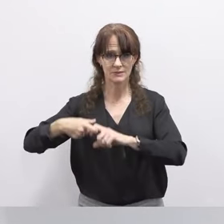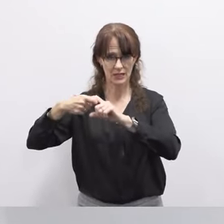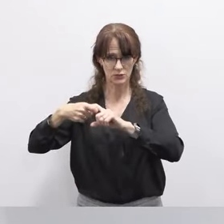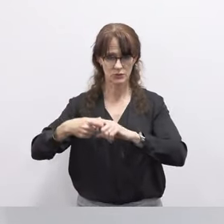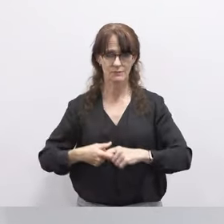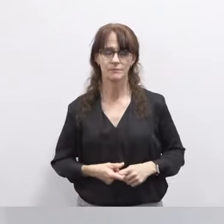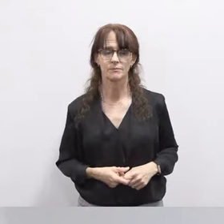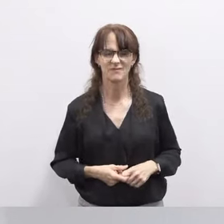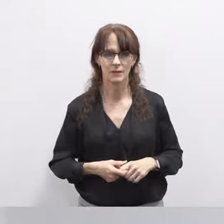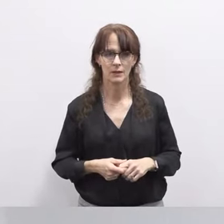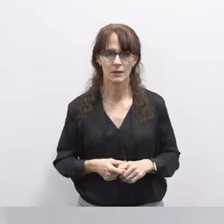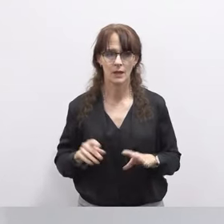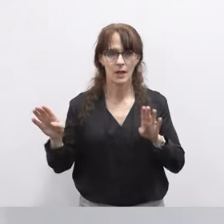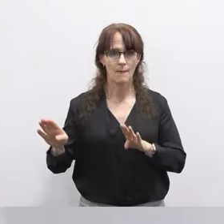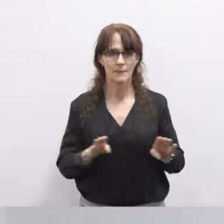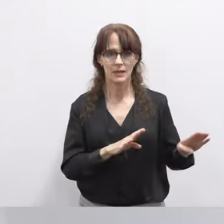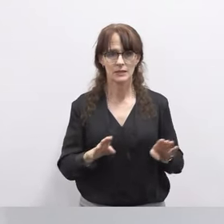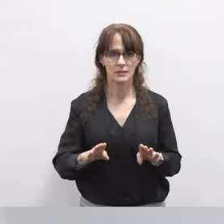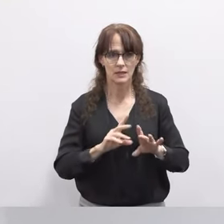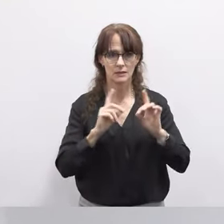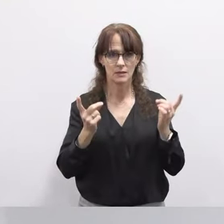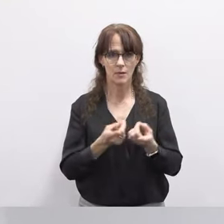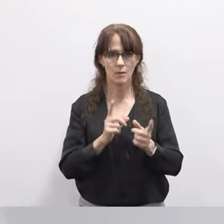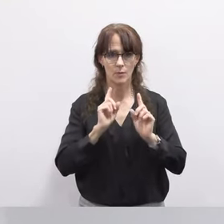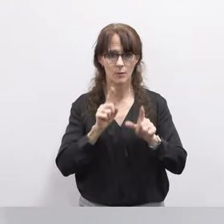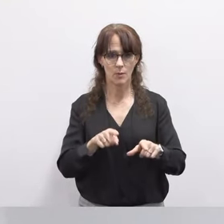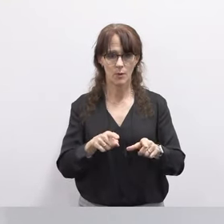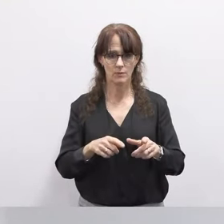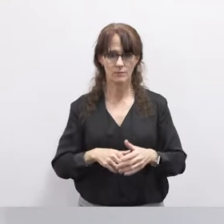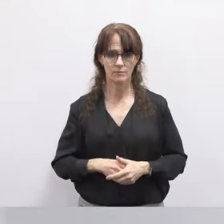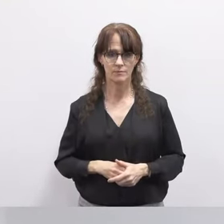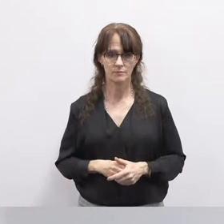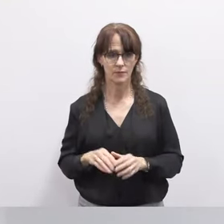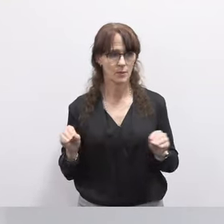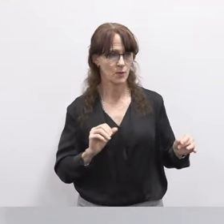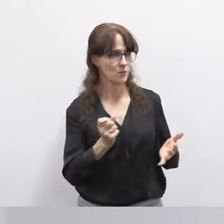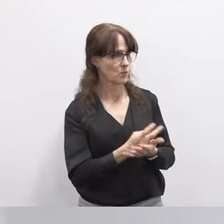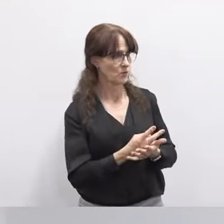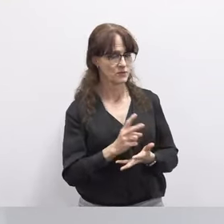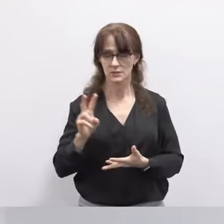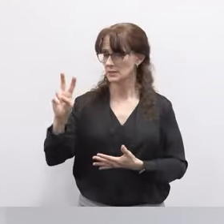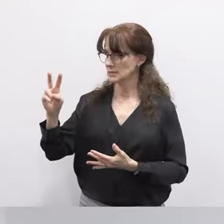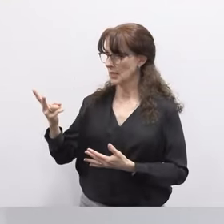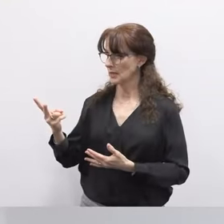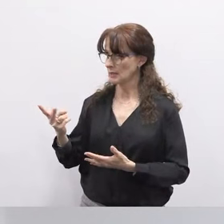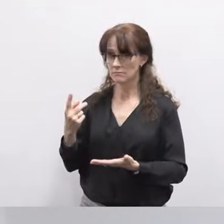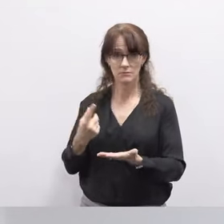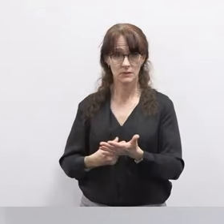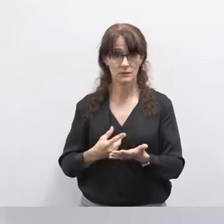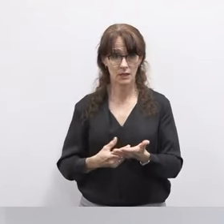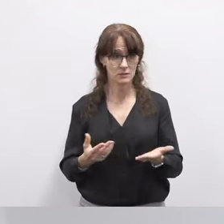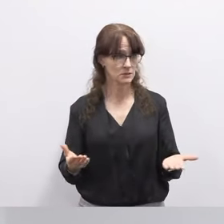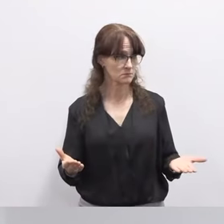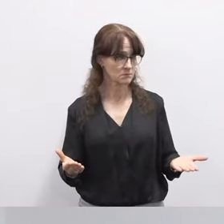abstention. Business Department Report. Move approval. Second. Any discussion?